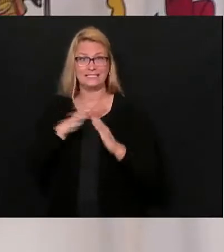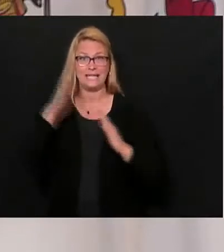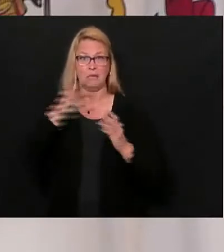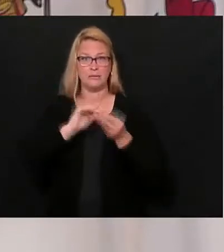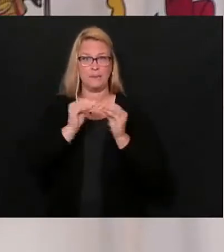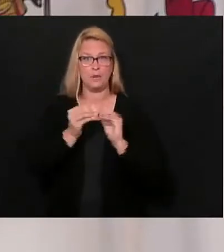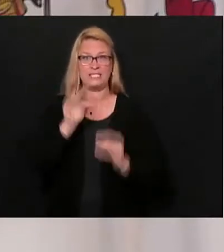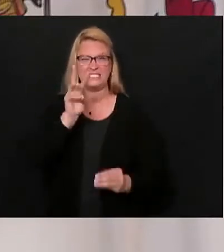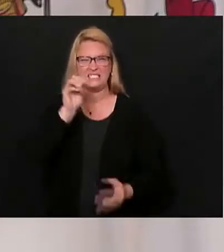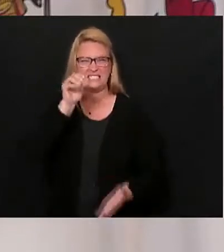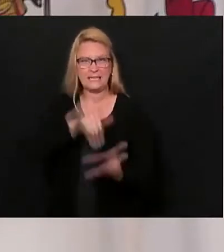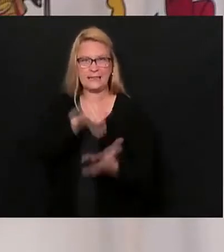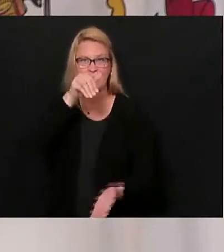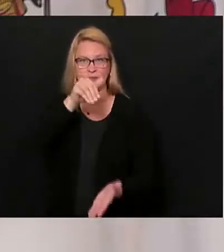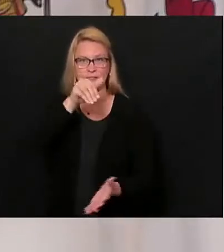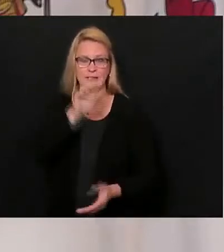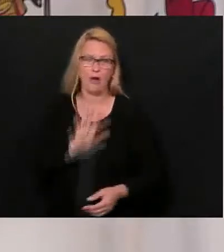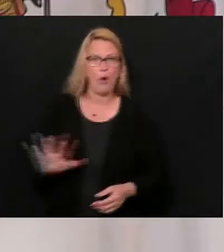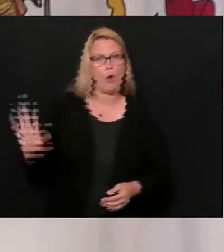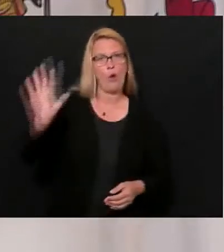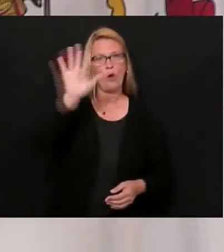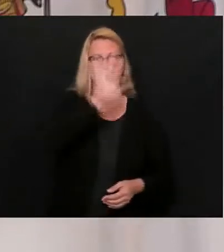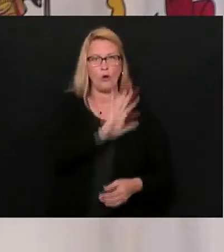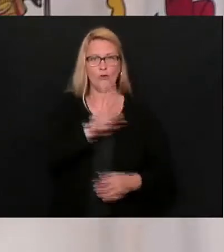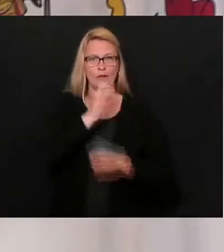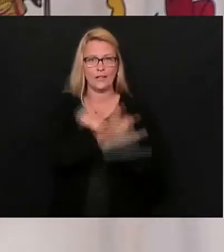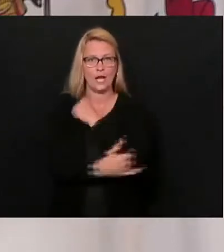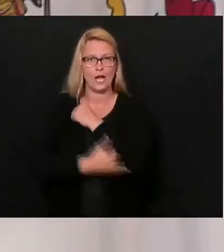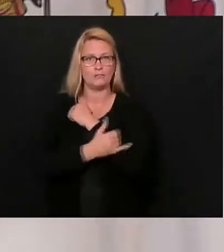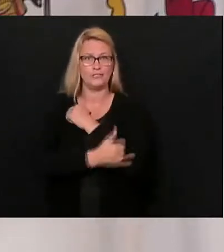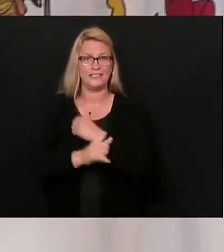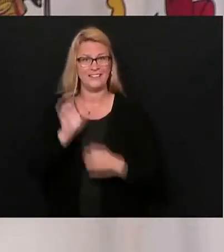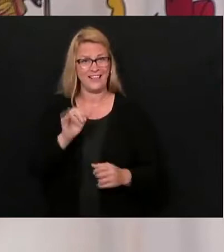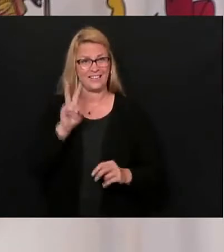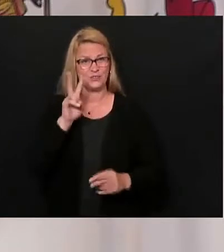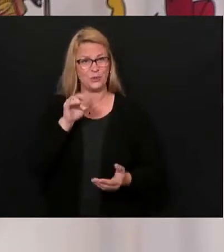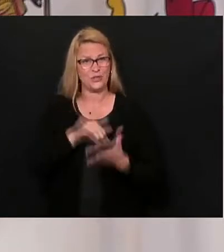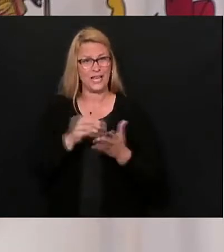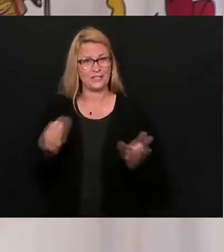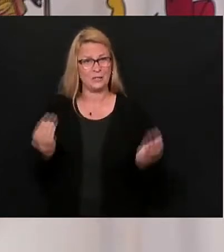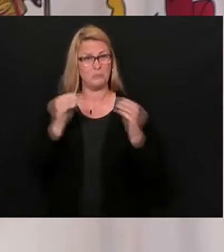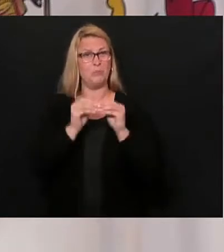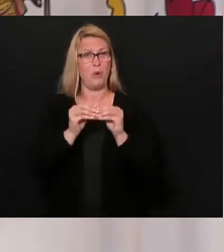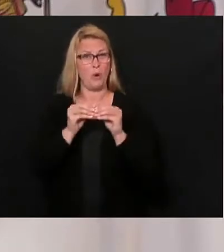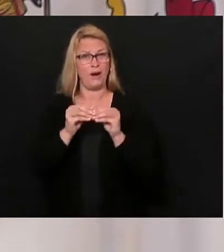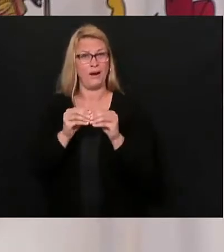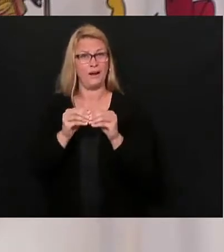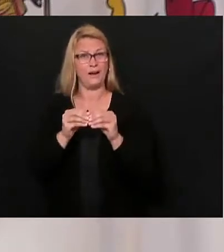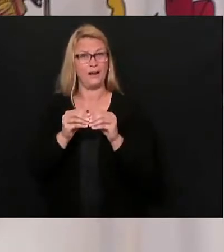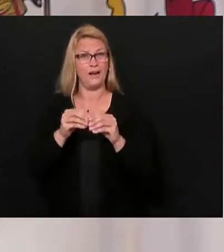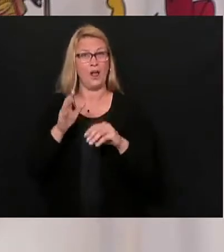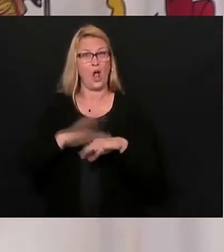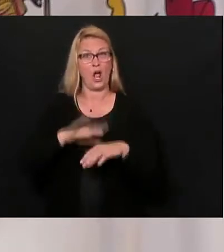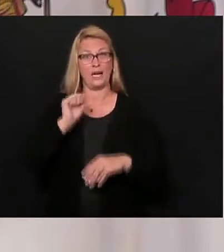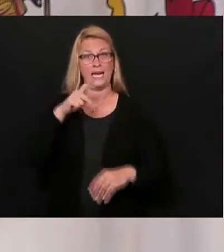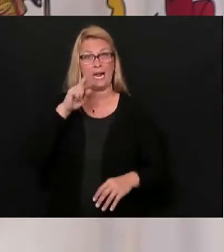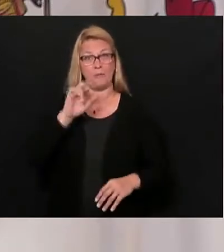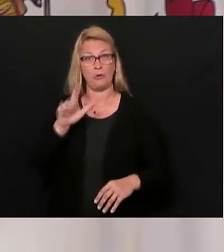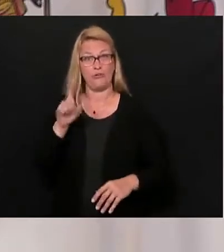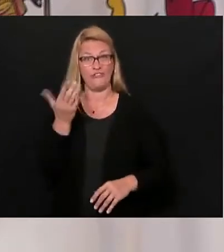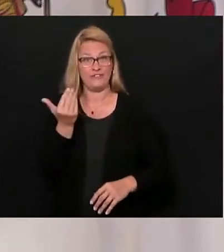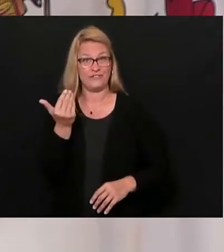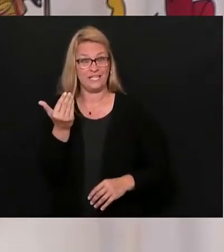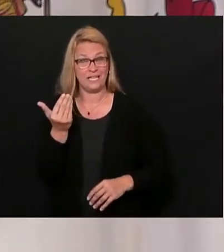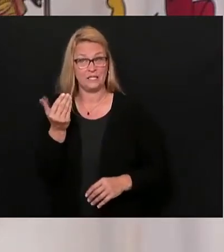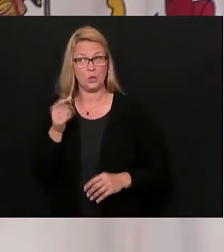60,000 in the country. That's 2,000 more than were hospitalized on April 15th when this